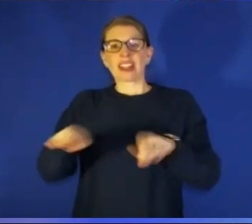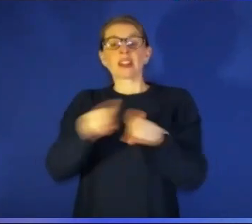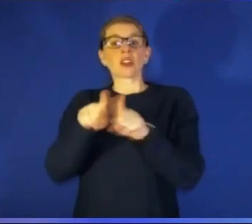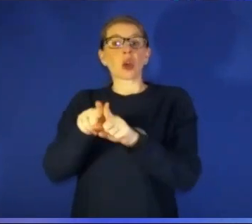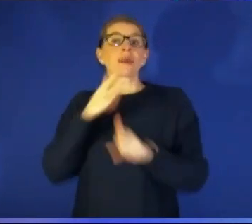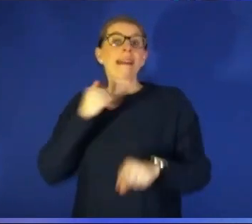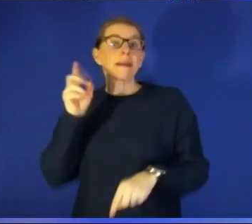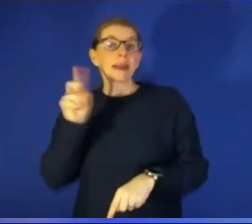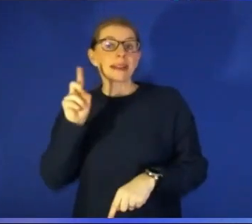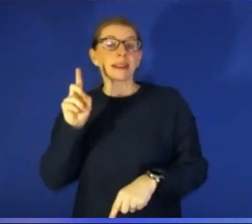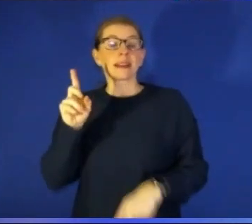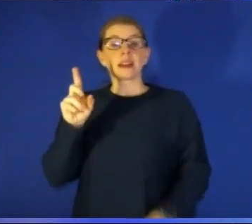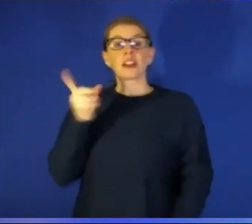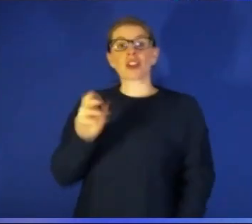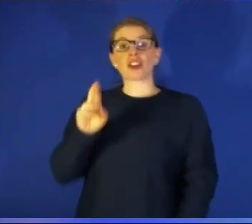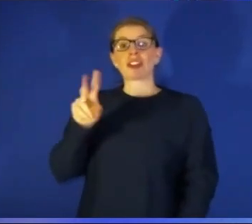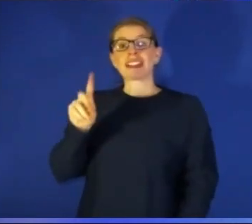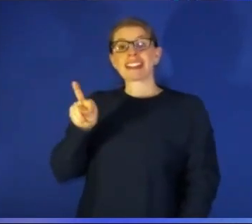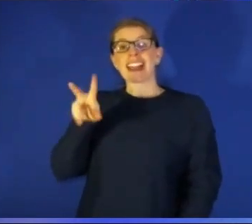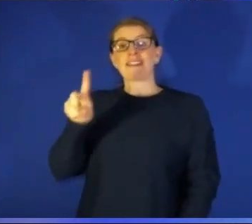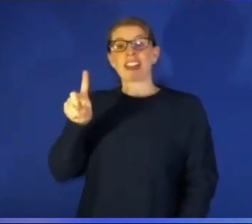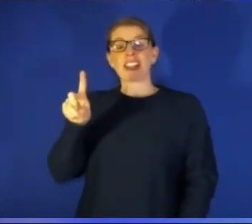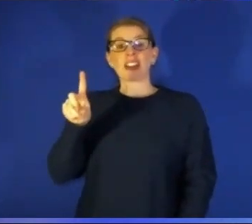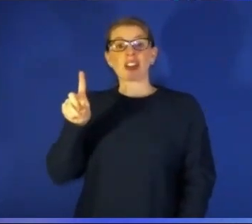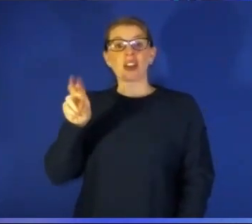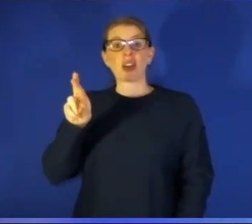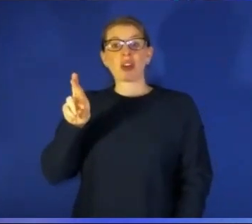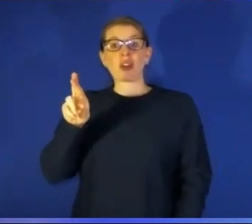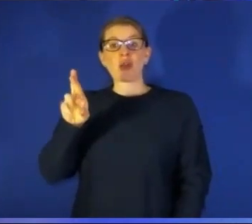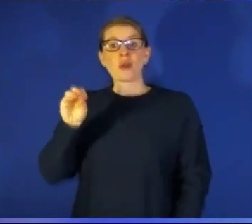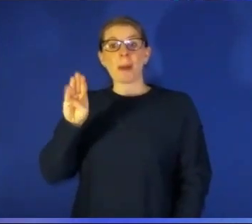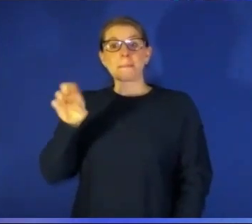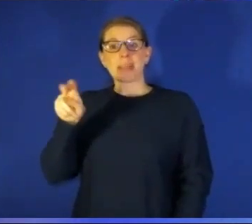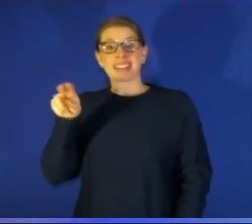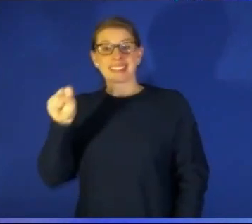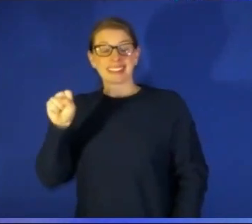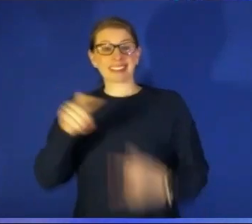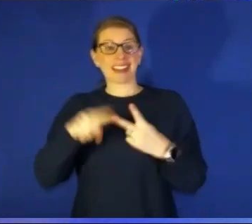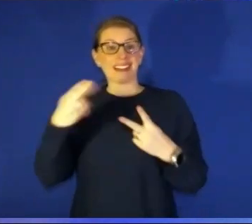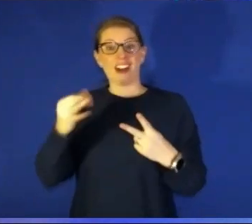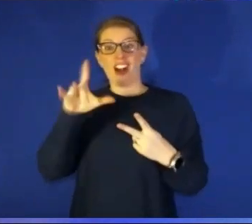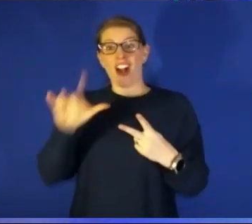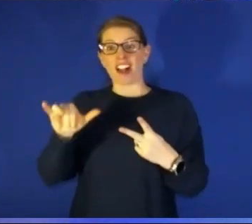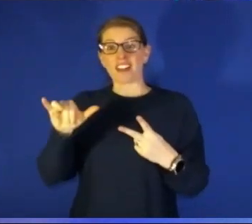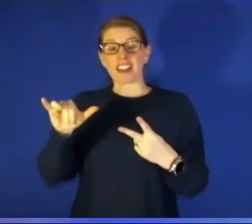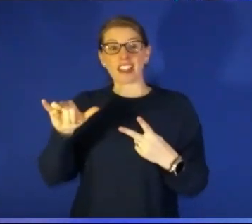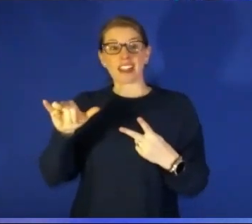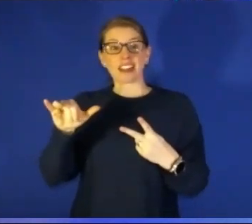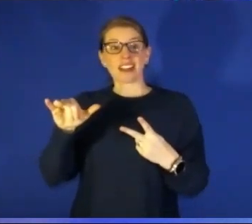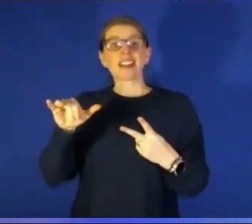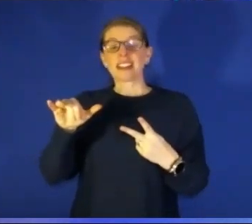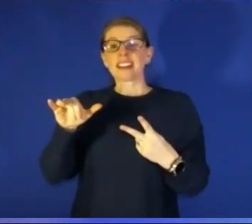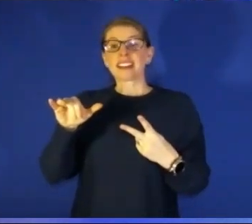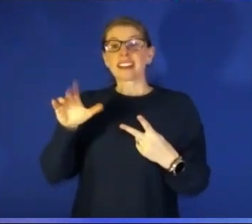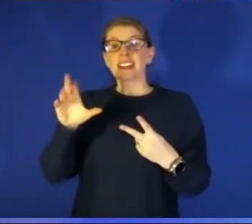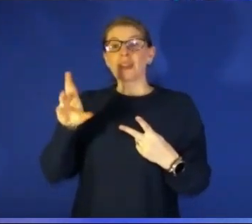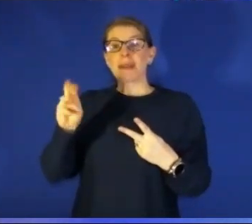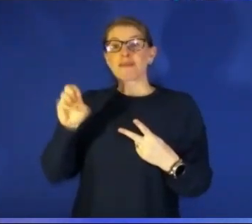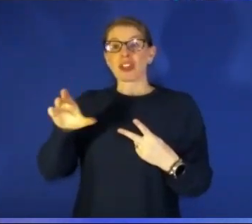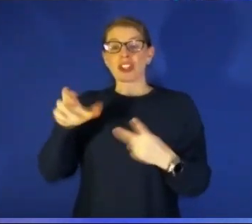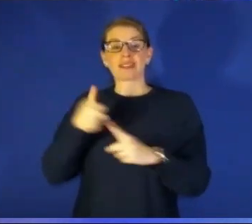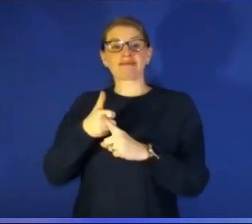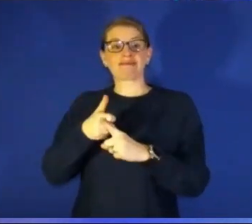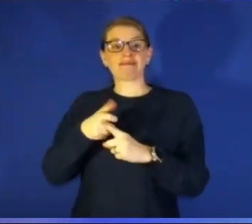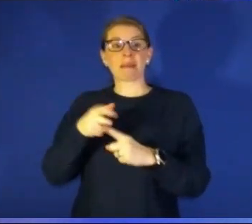Dr. David Robbins and pediatric nurse practitioner Holly Kramer. How are you both doing today? Great, Good, thank you. Good to see you both. This is